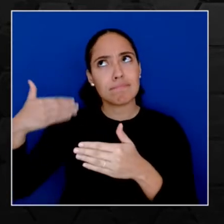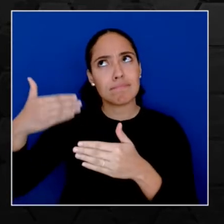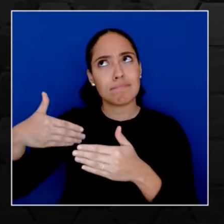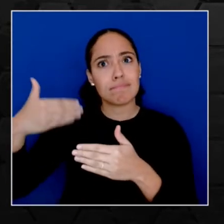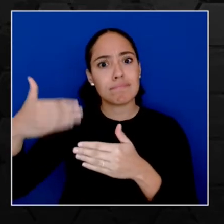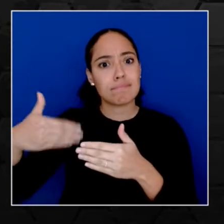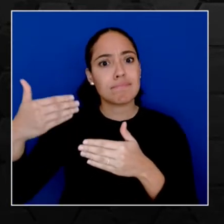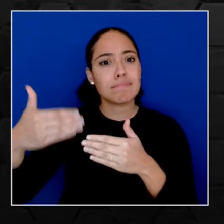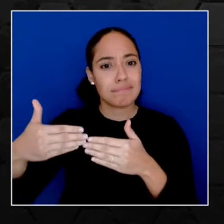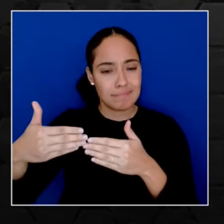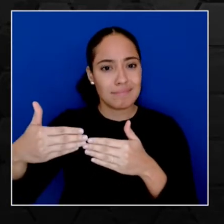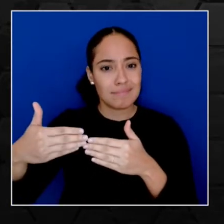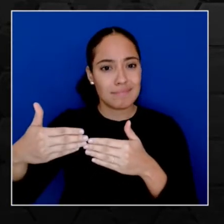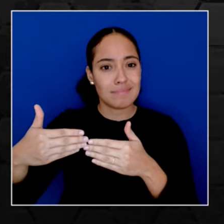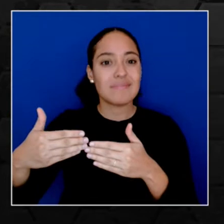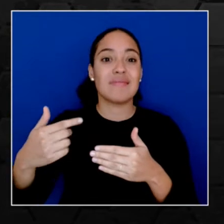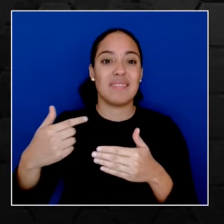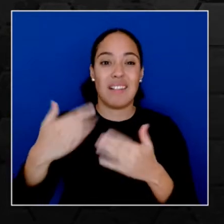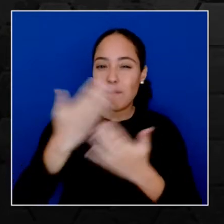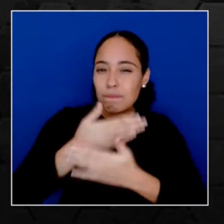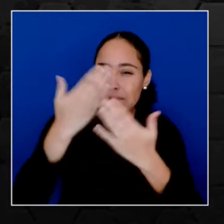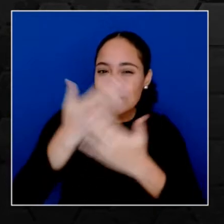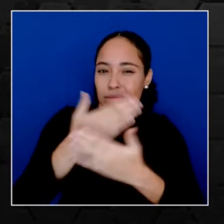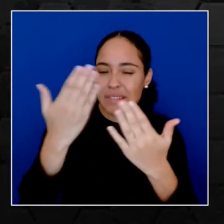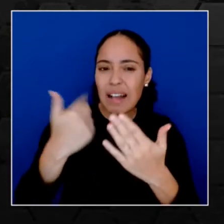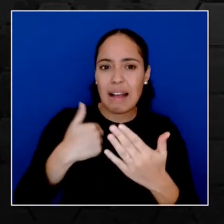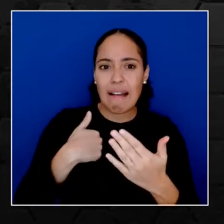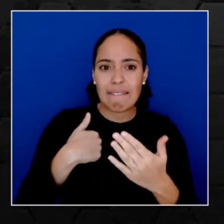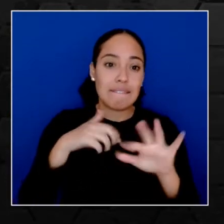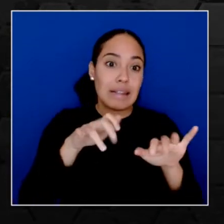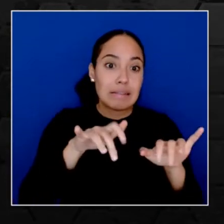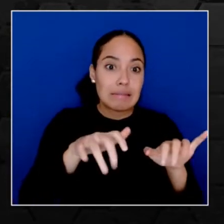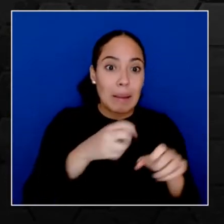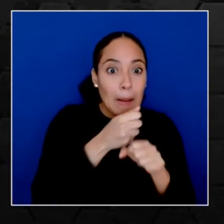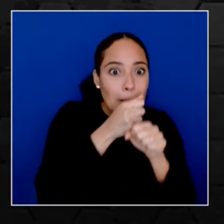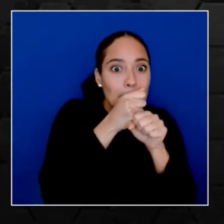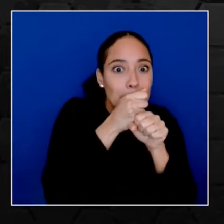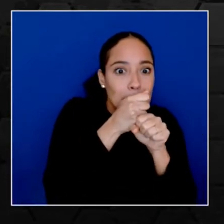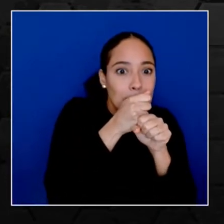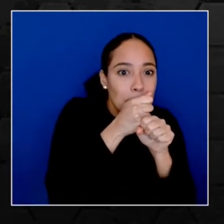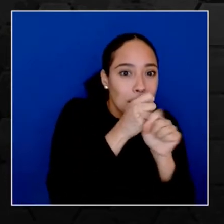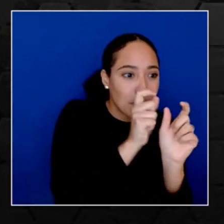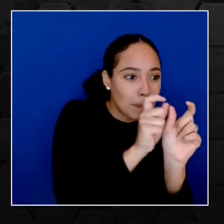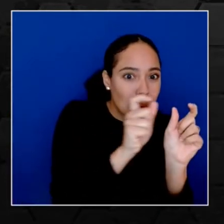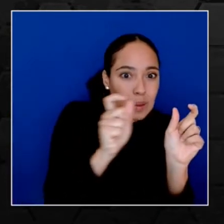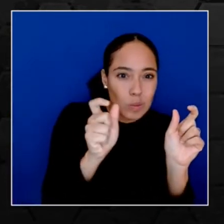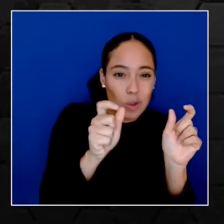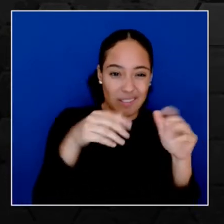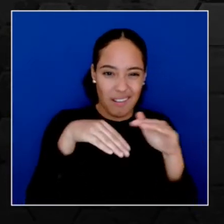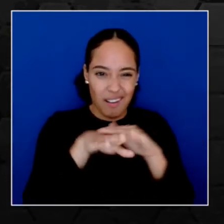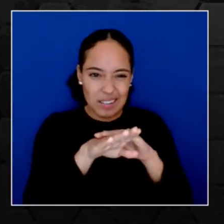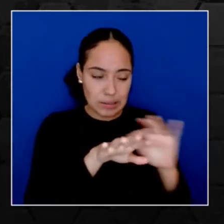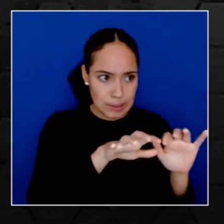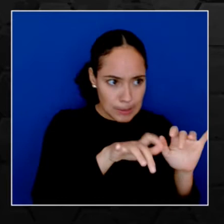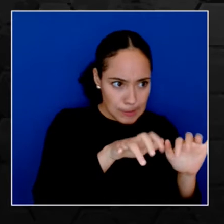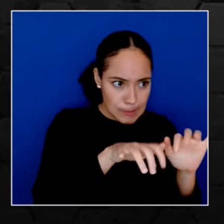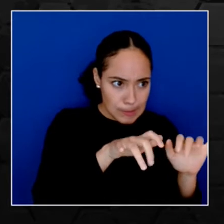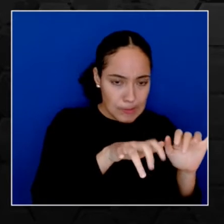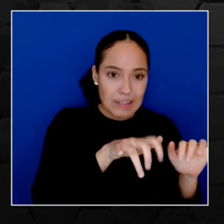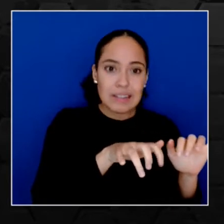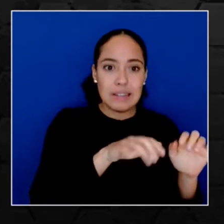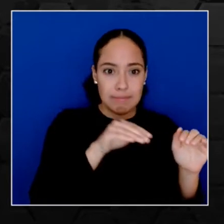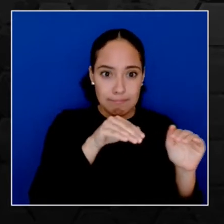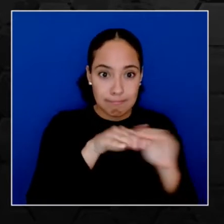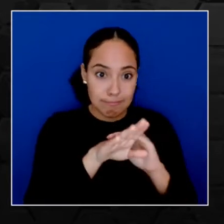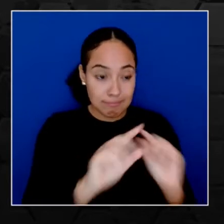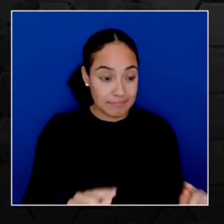remember while increasing the data to store. Let's take payment for example. What started with cash has slowly